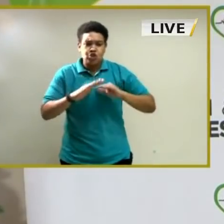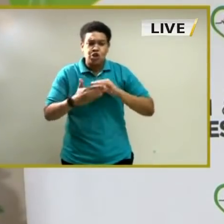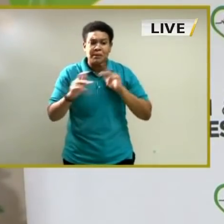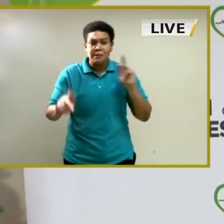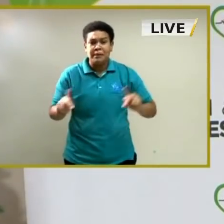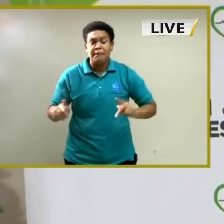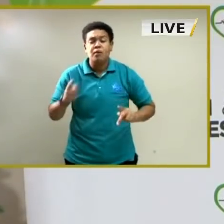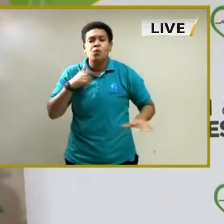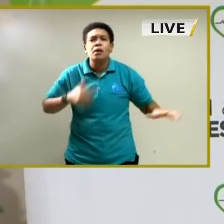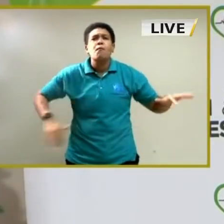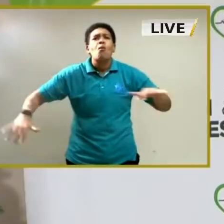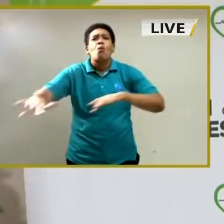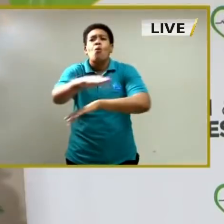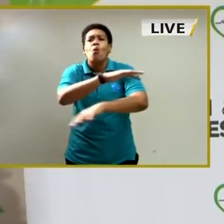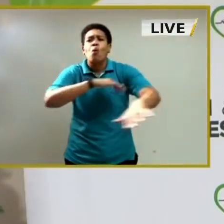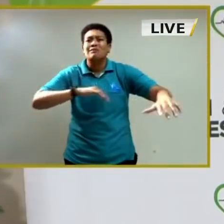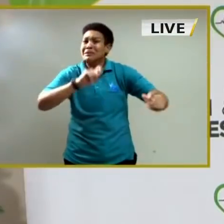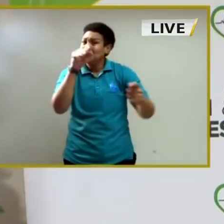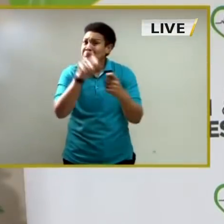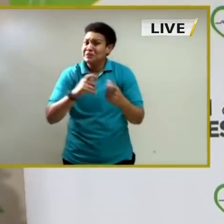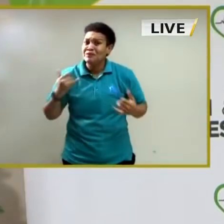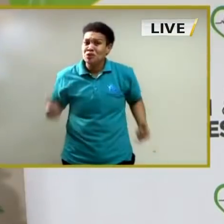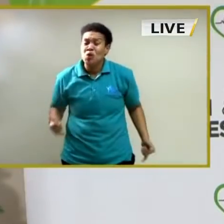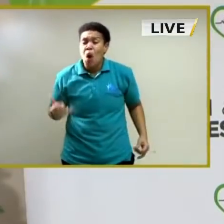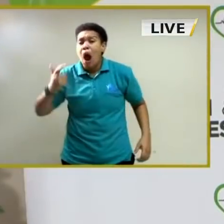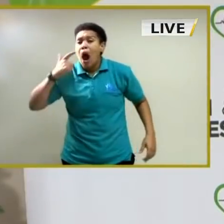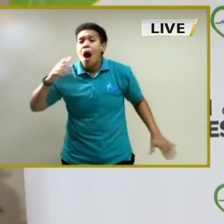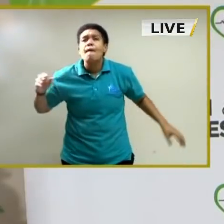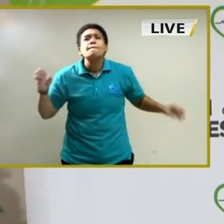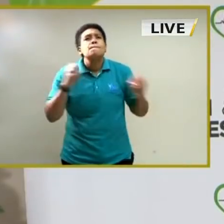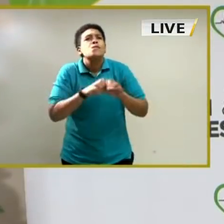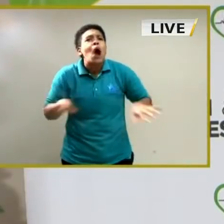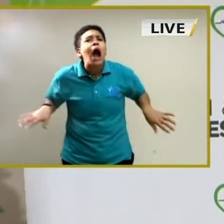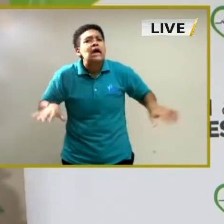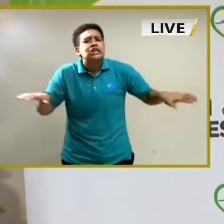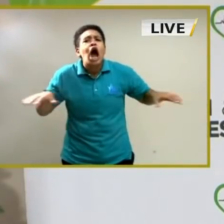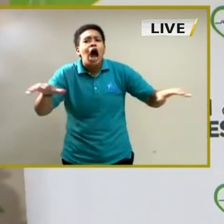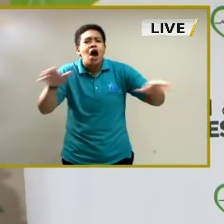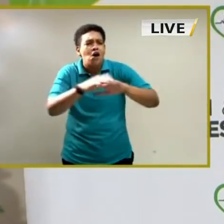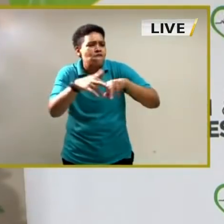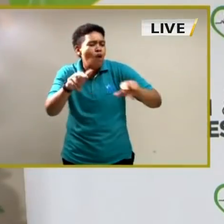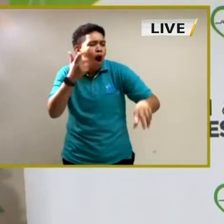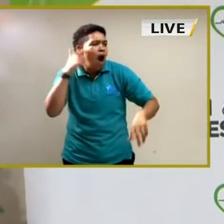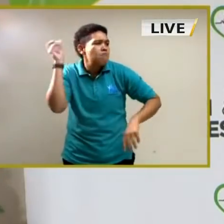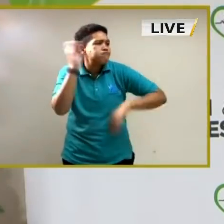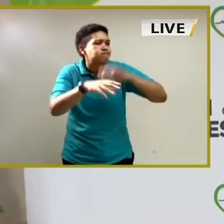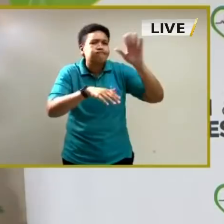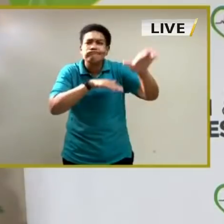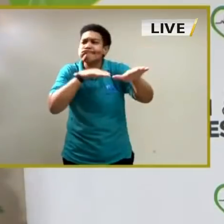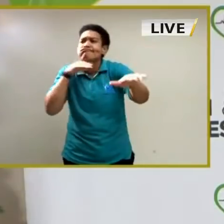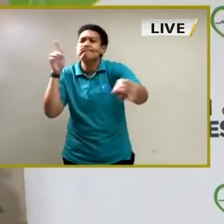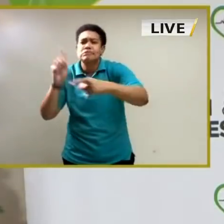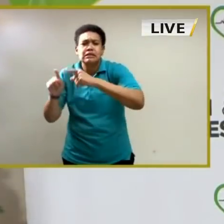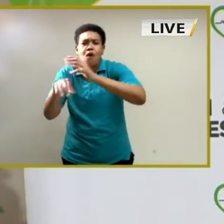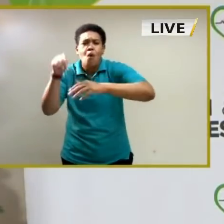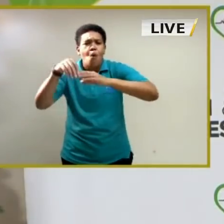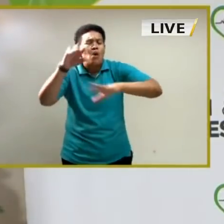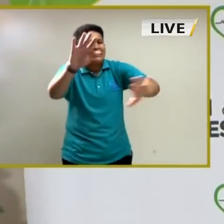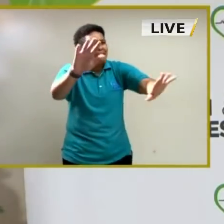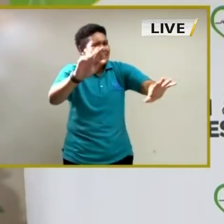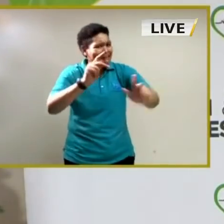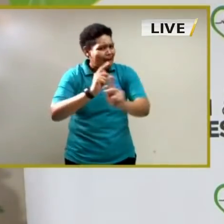season of increased or heightened activity. We did say in the past, certainly at the last